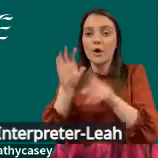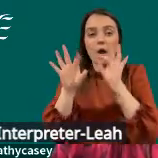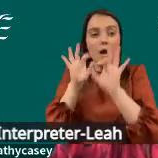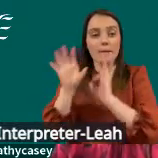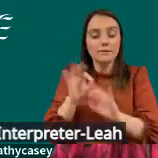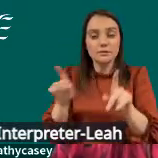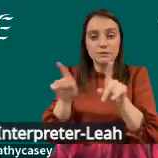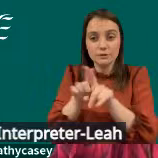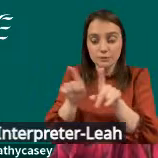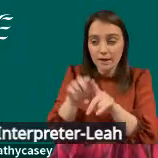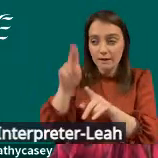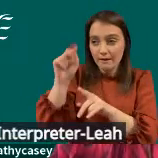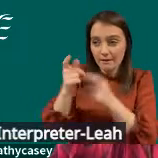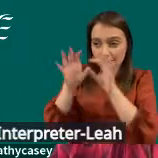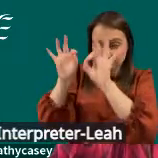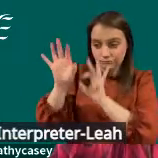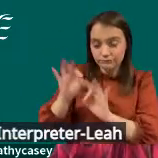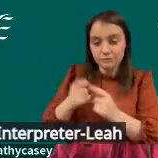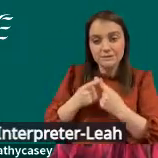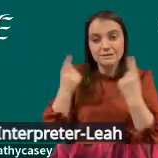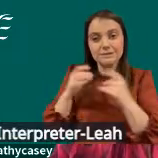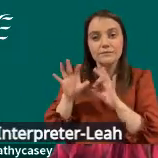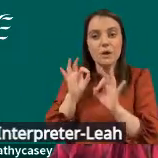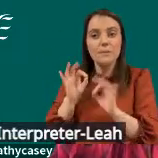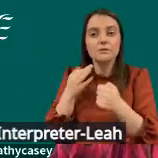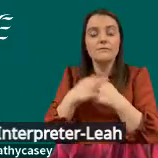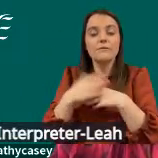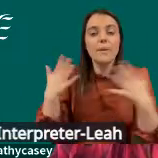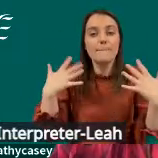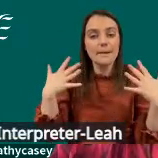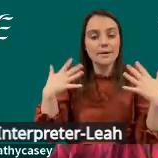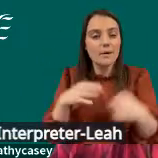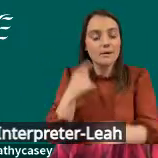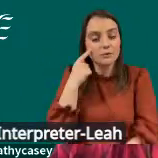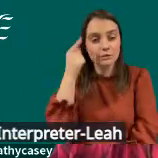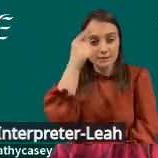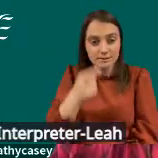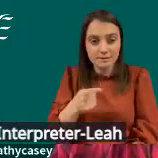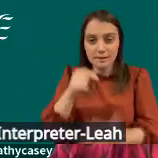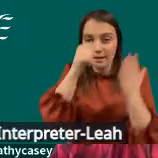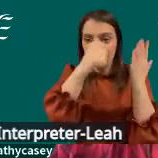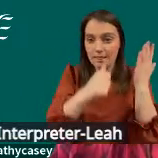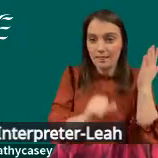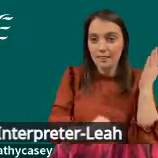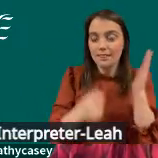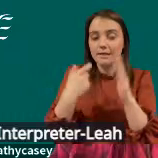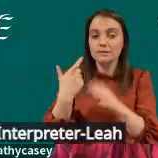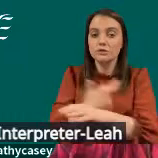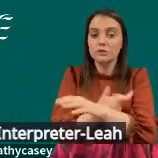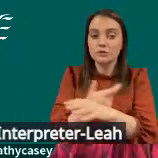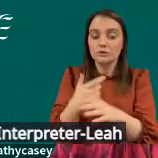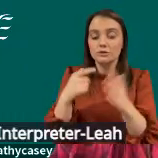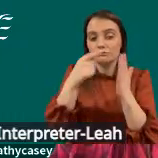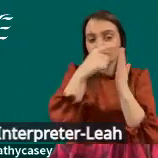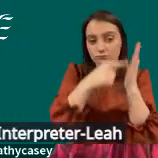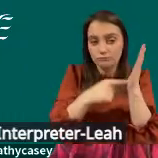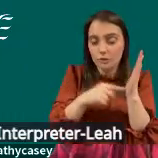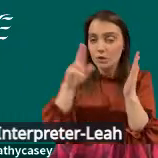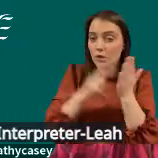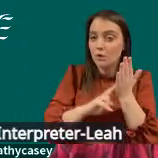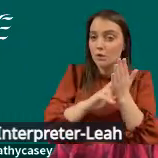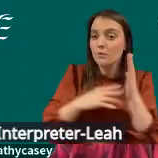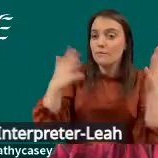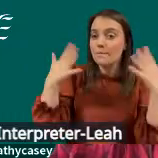managing menopause. And there are a number of drugs listed here which work very well for menopausal